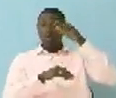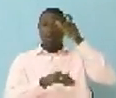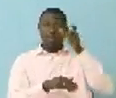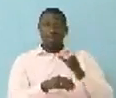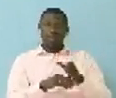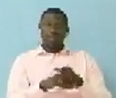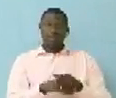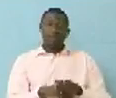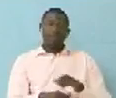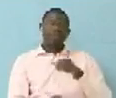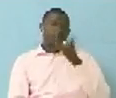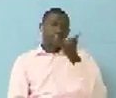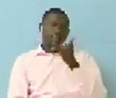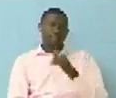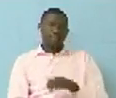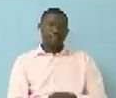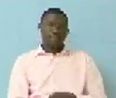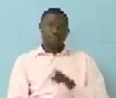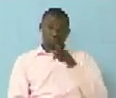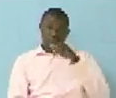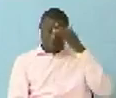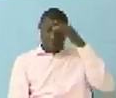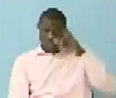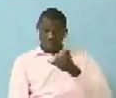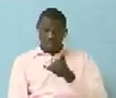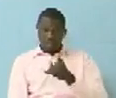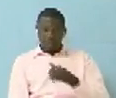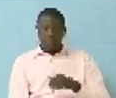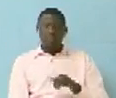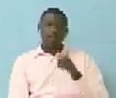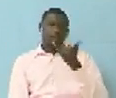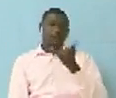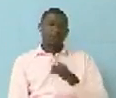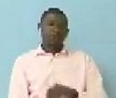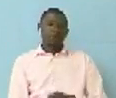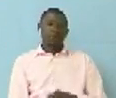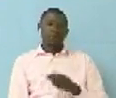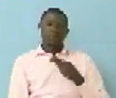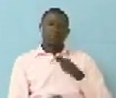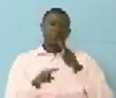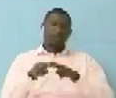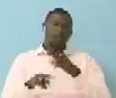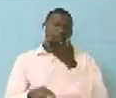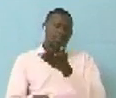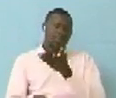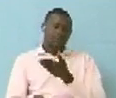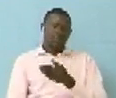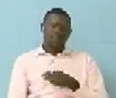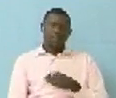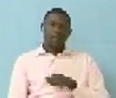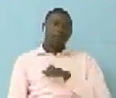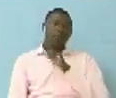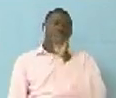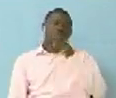Yes. You agree? It's and you were seated there. Your